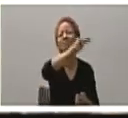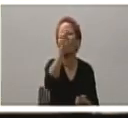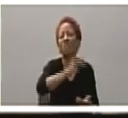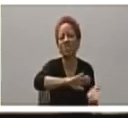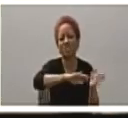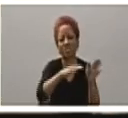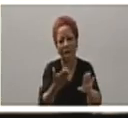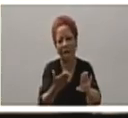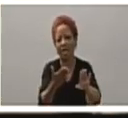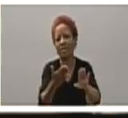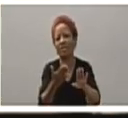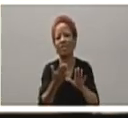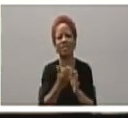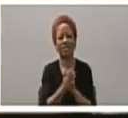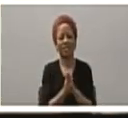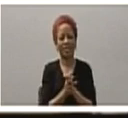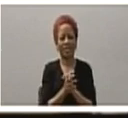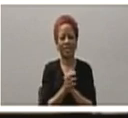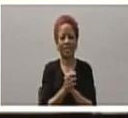John 11:25. Whoever remains in me.